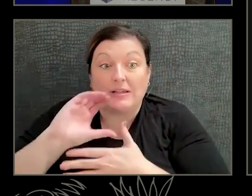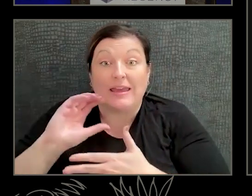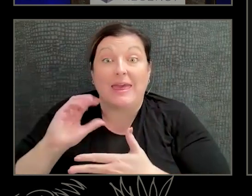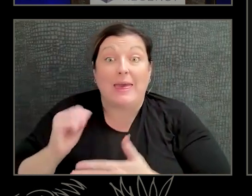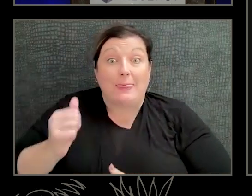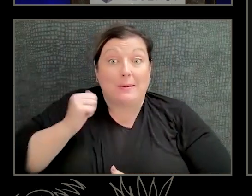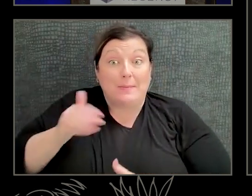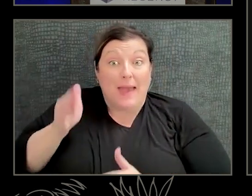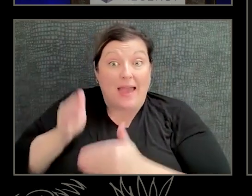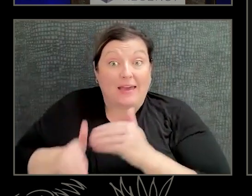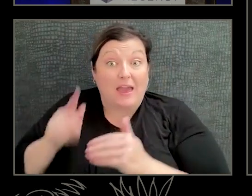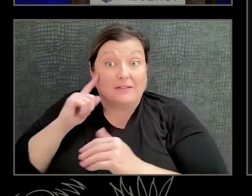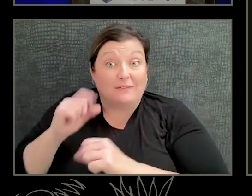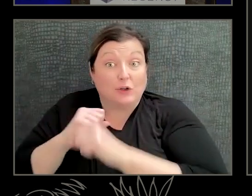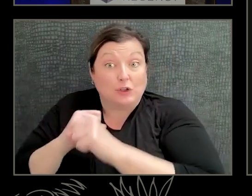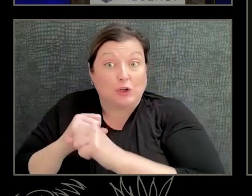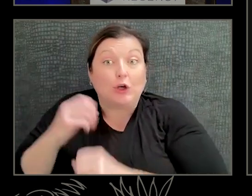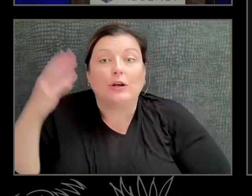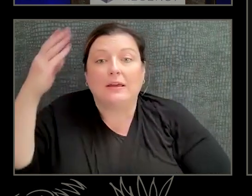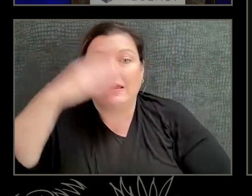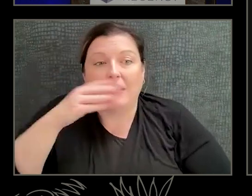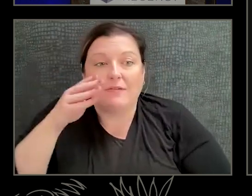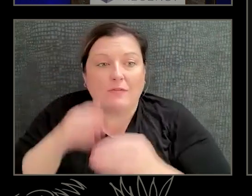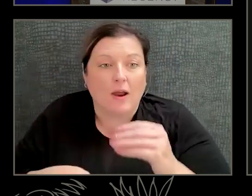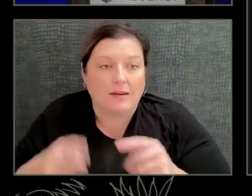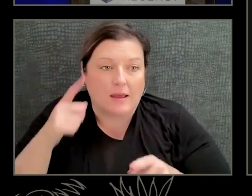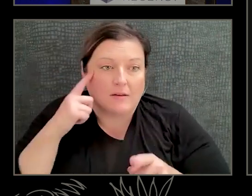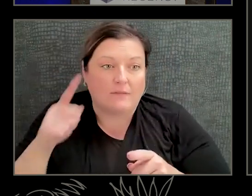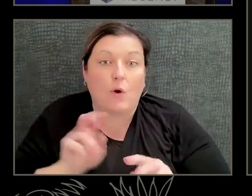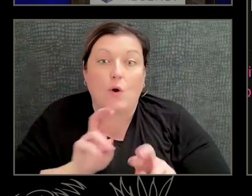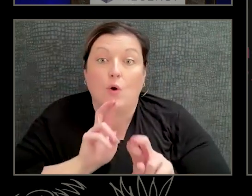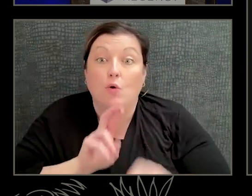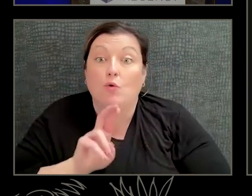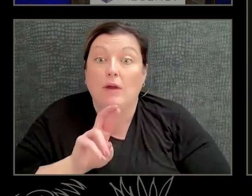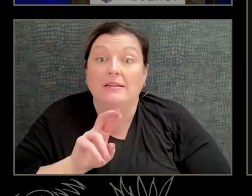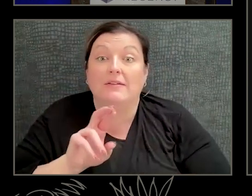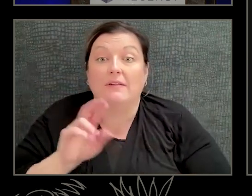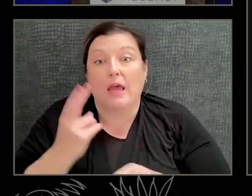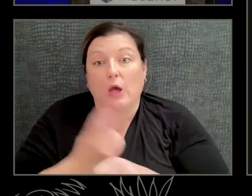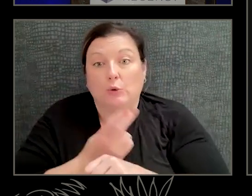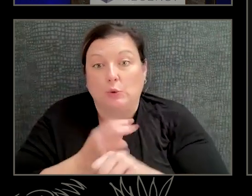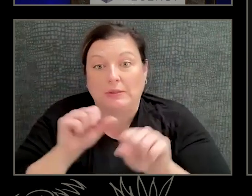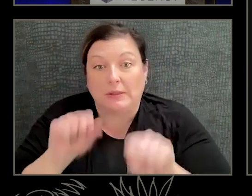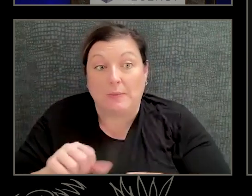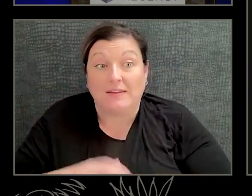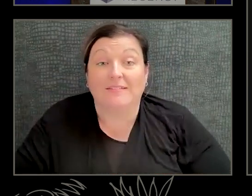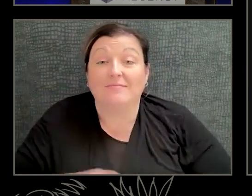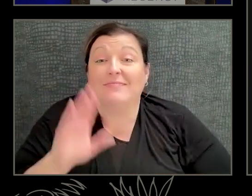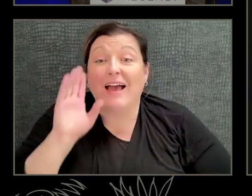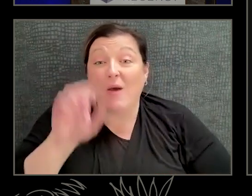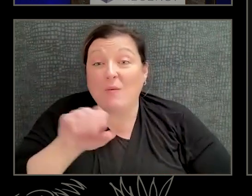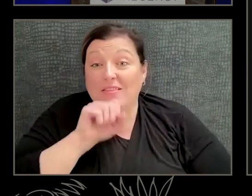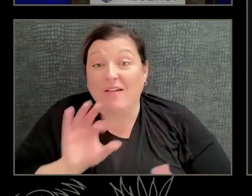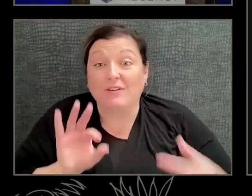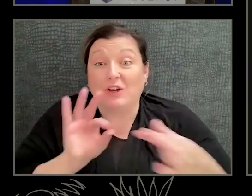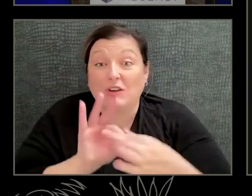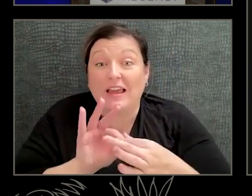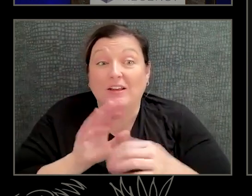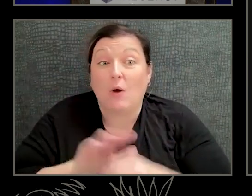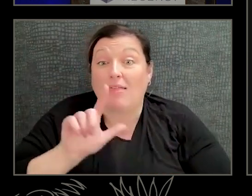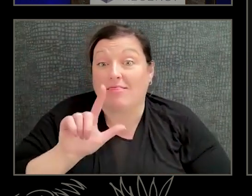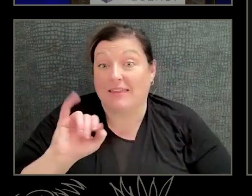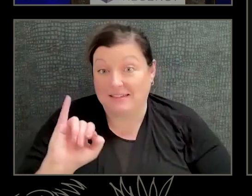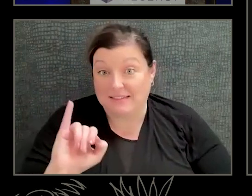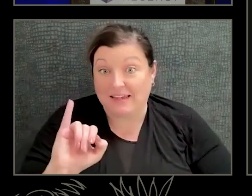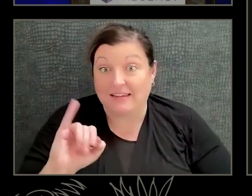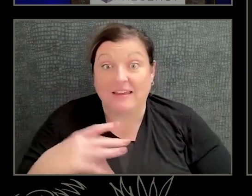security and in the front end for reactivity and usability. I'd love to connect with you all on LinkedIn, and if you